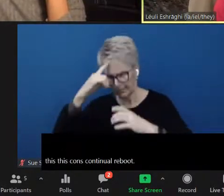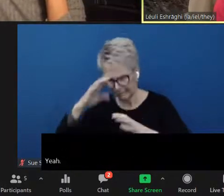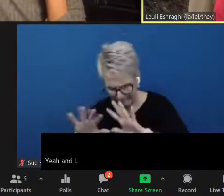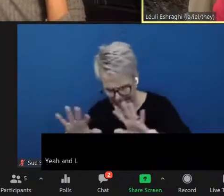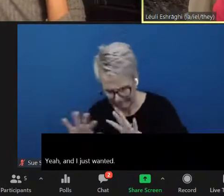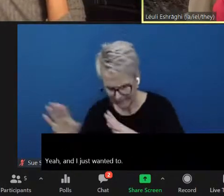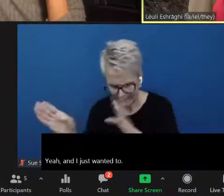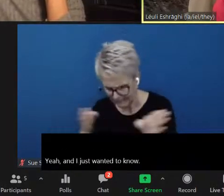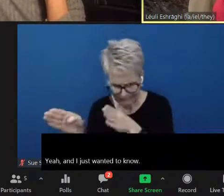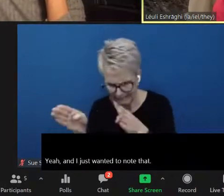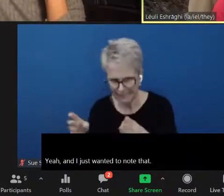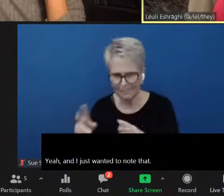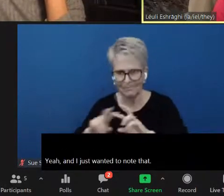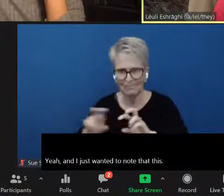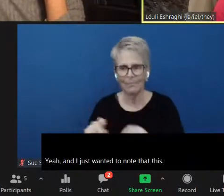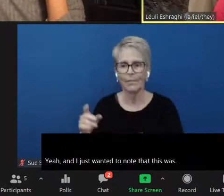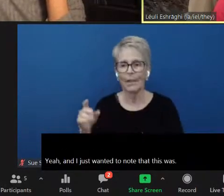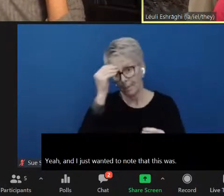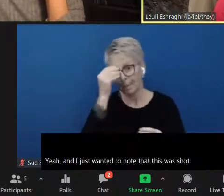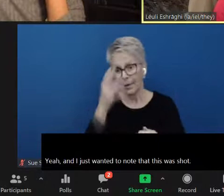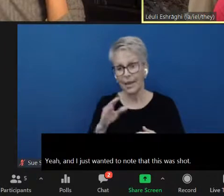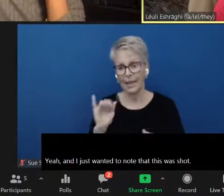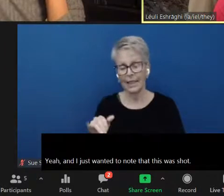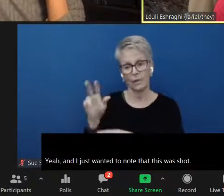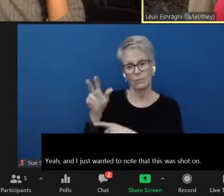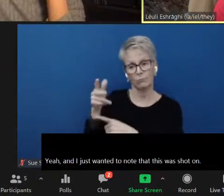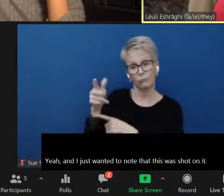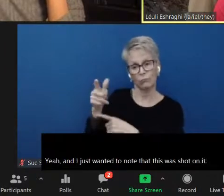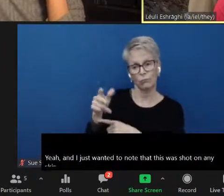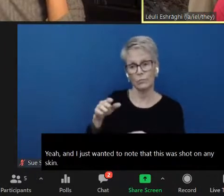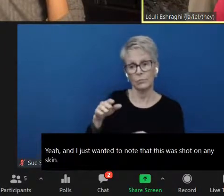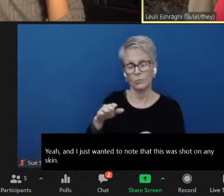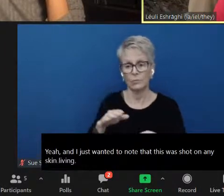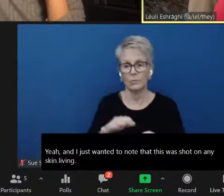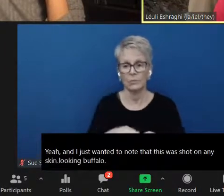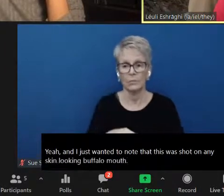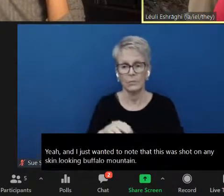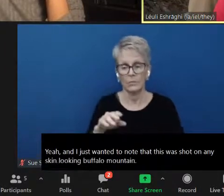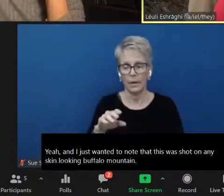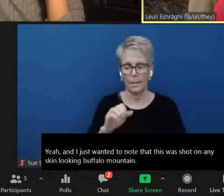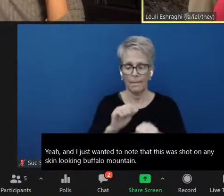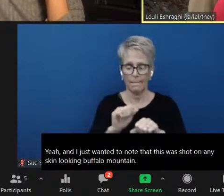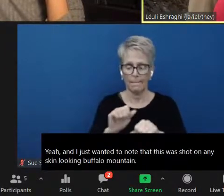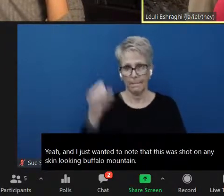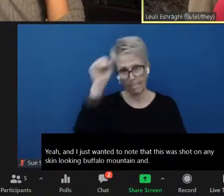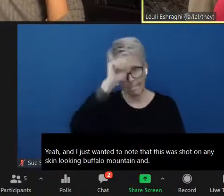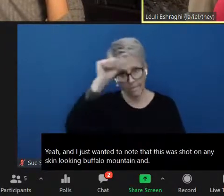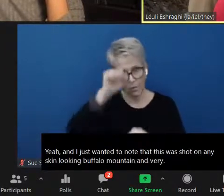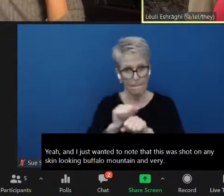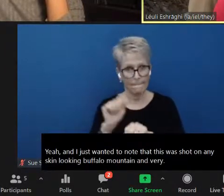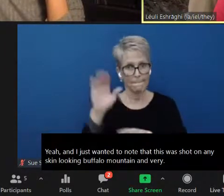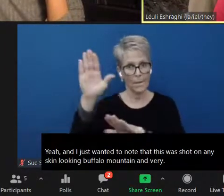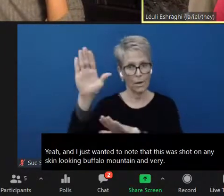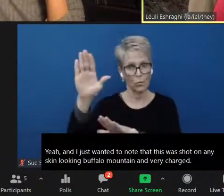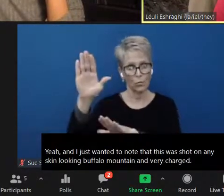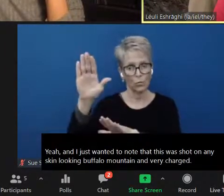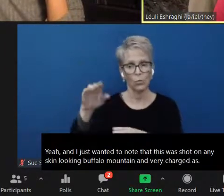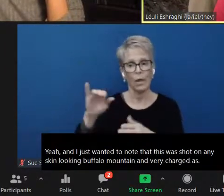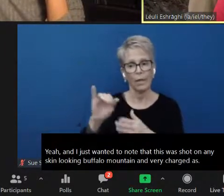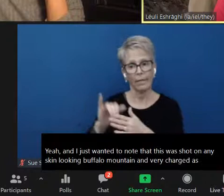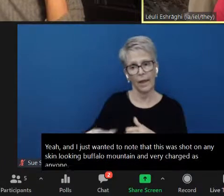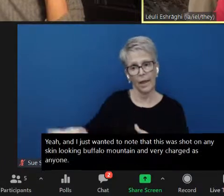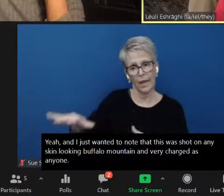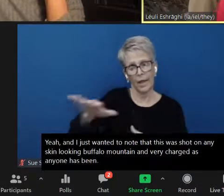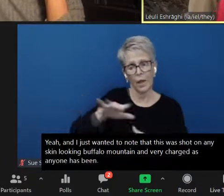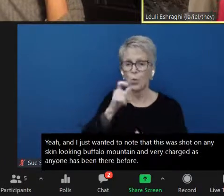Yeah, and I just wanted to note that this was shot on Iniskim, taking Buffalo Mountain, and it's very charged, as anyone